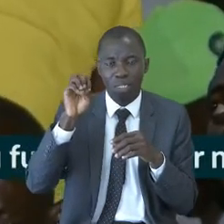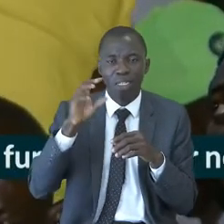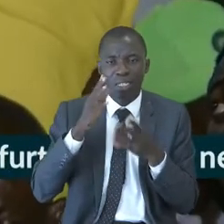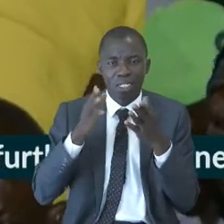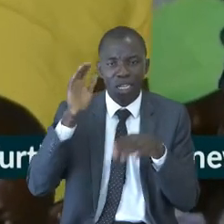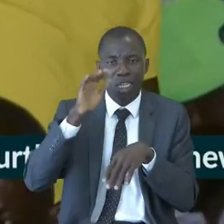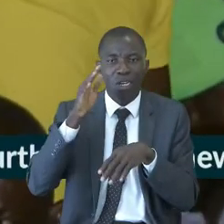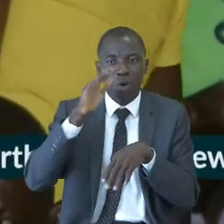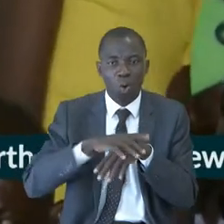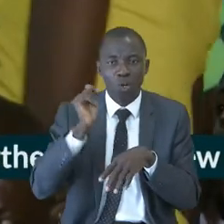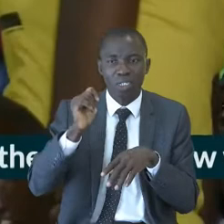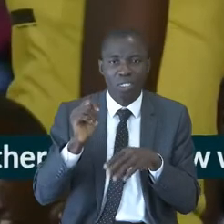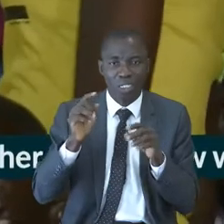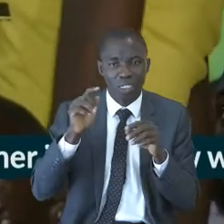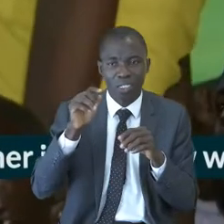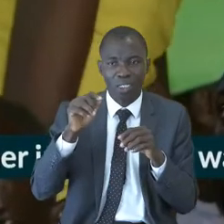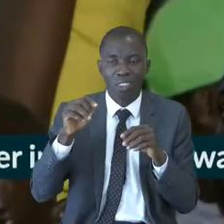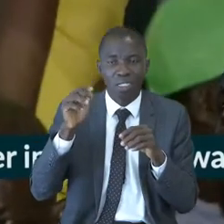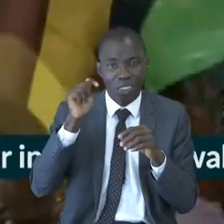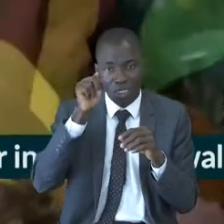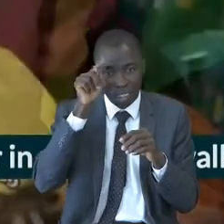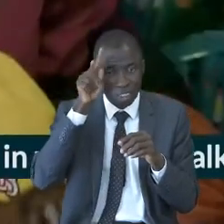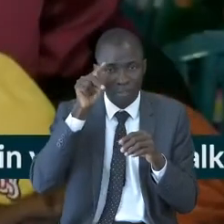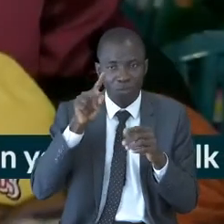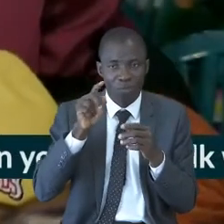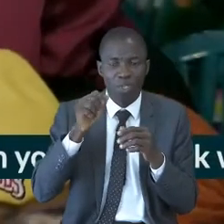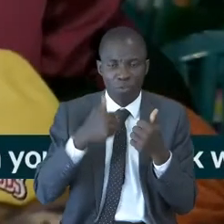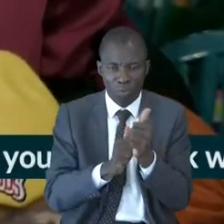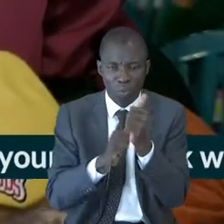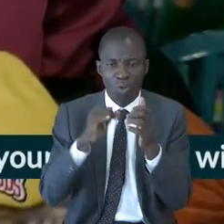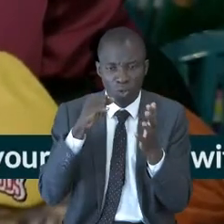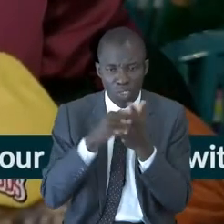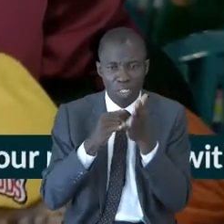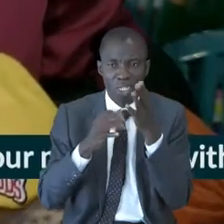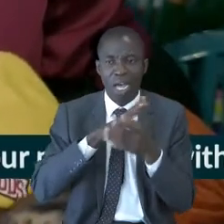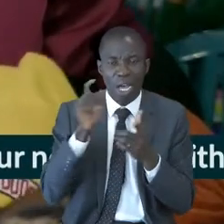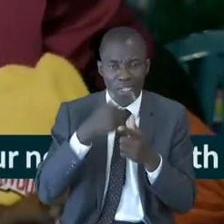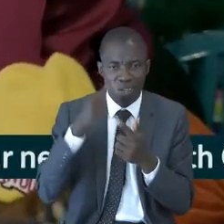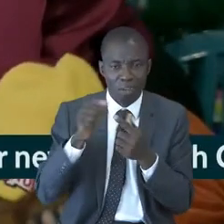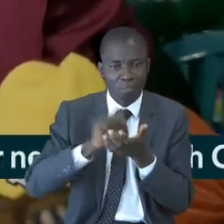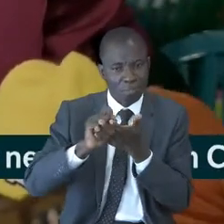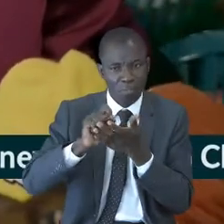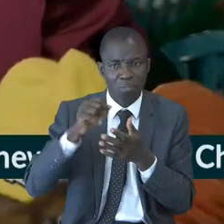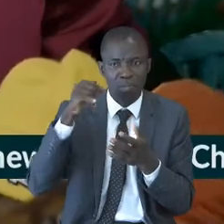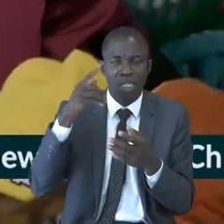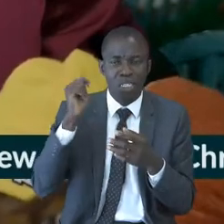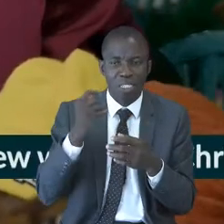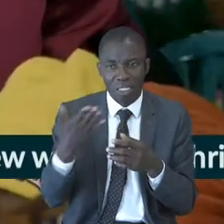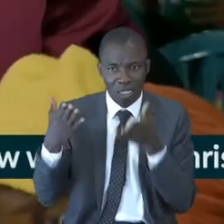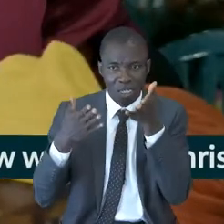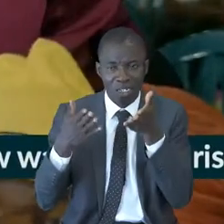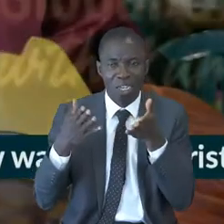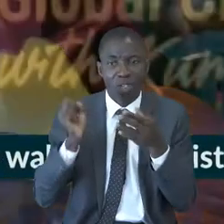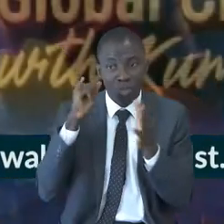Visit that link and fill the form so we can assist you further in your new walk